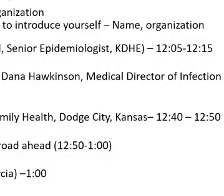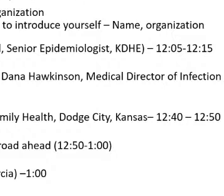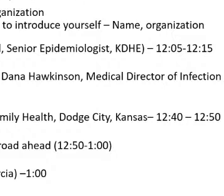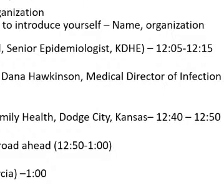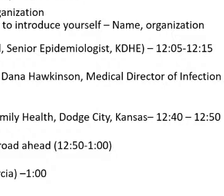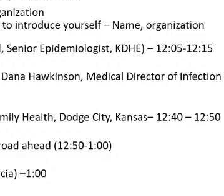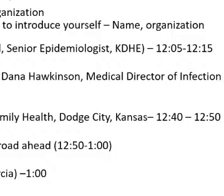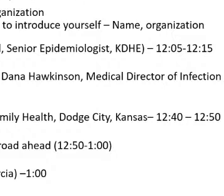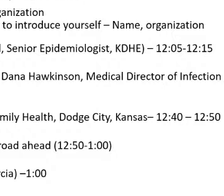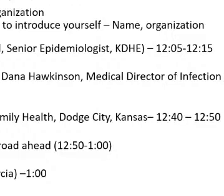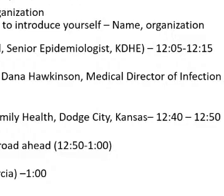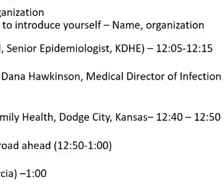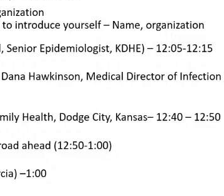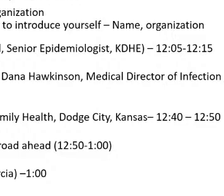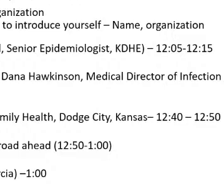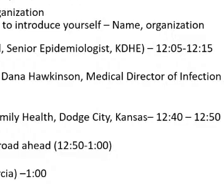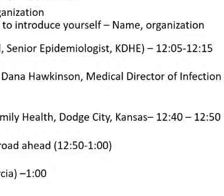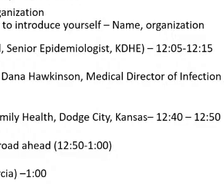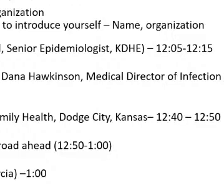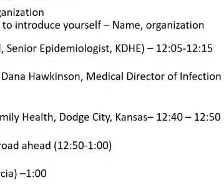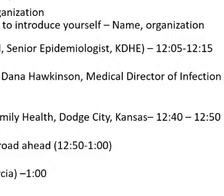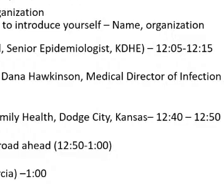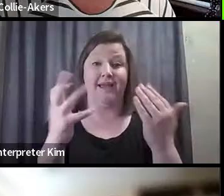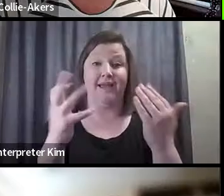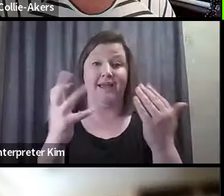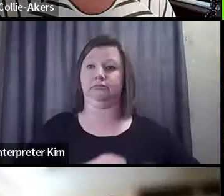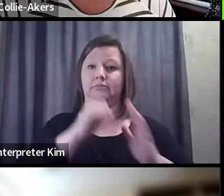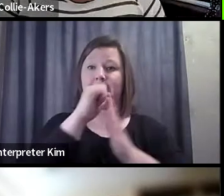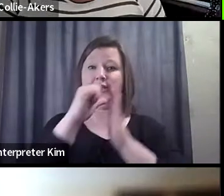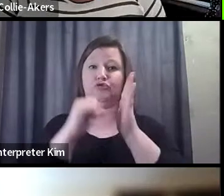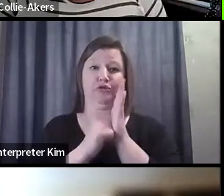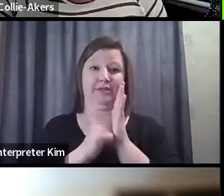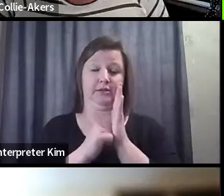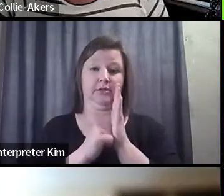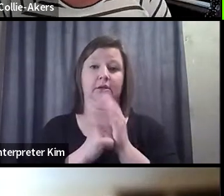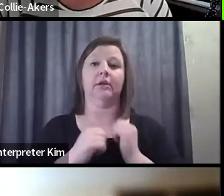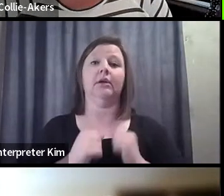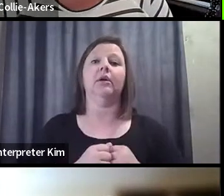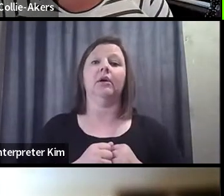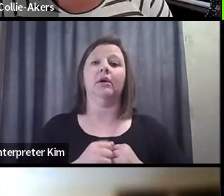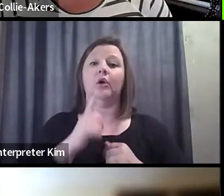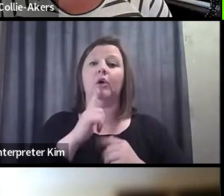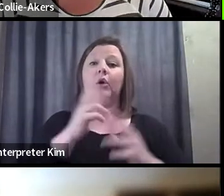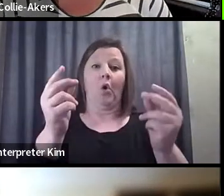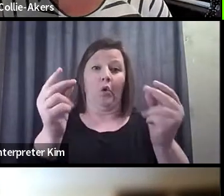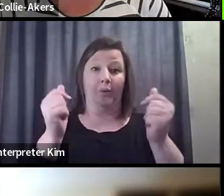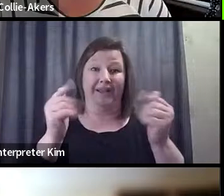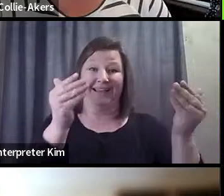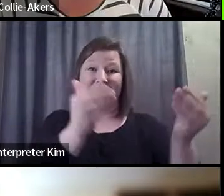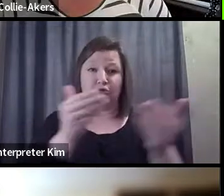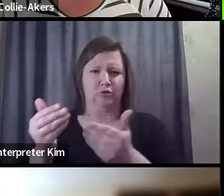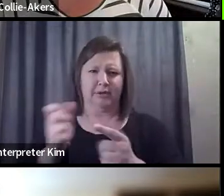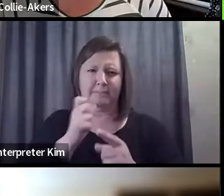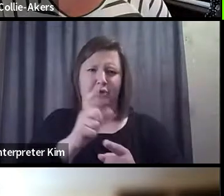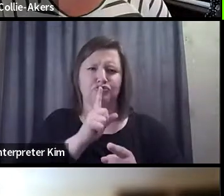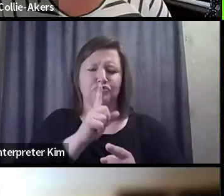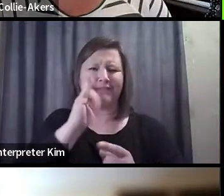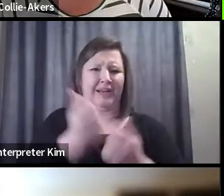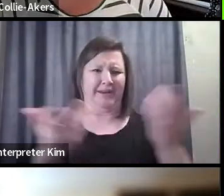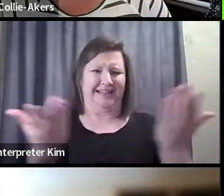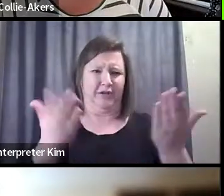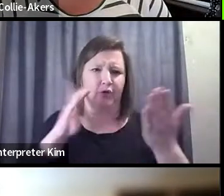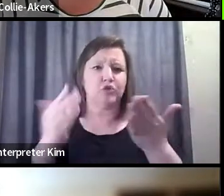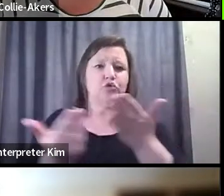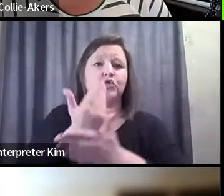mind taking down the agenda, I wanted to just do a quick intro. So I'm not positive if we have anybody new, but if you